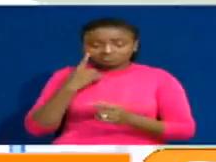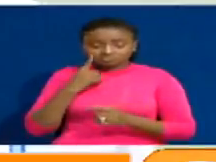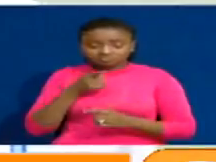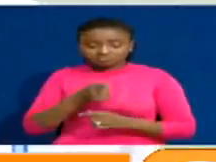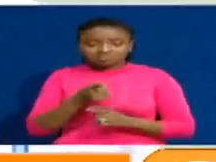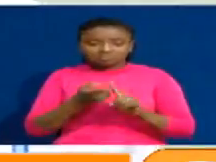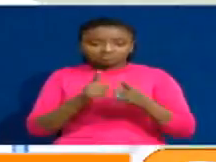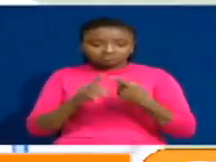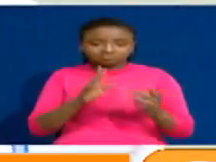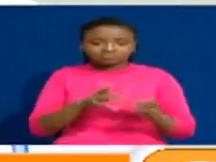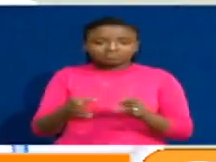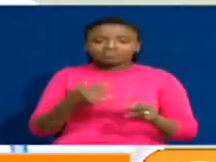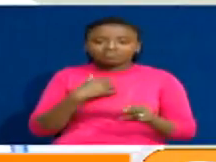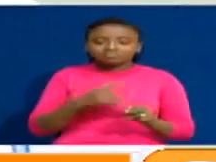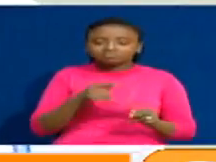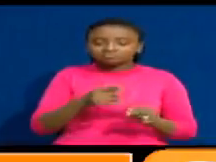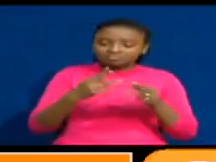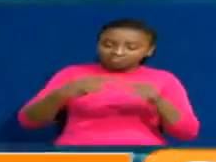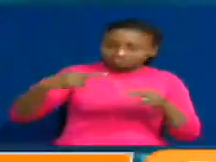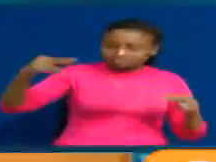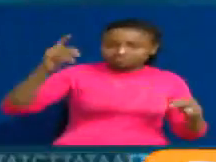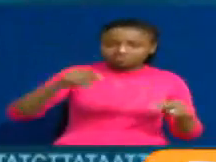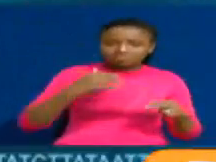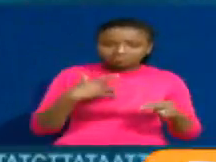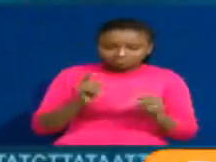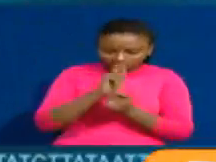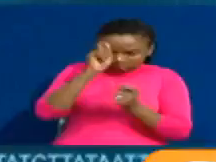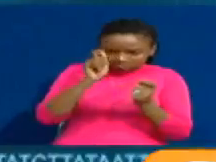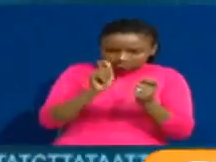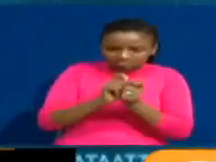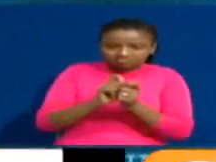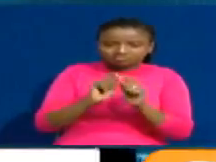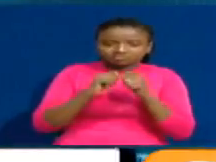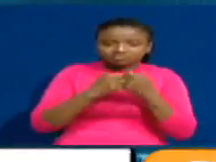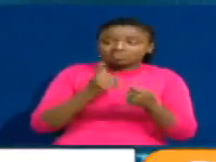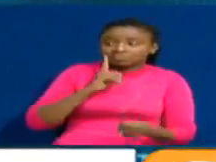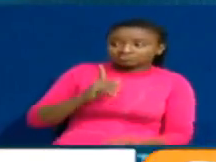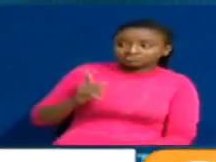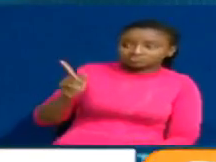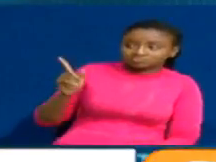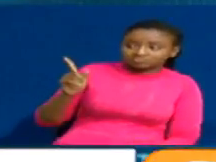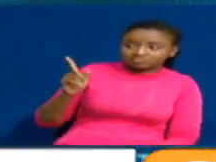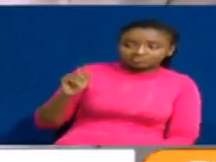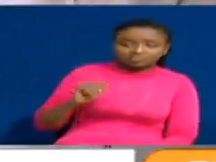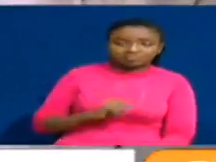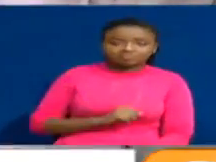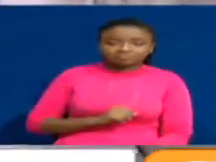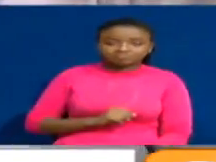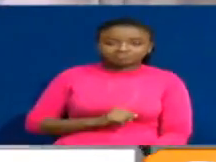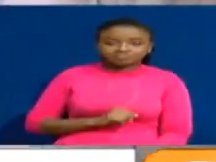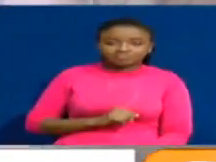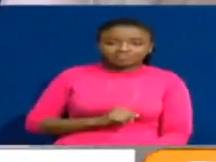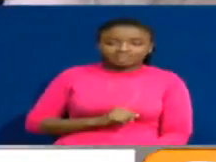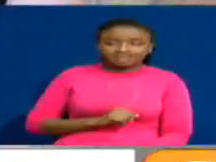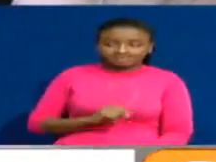standard whereby we know that the genes should present. A genome is all of a living thing's genetic material. In most